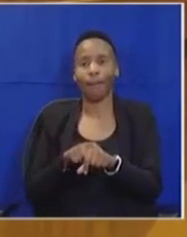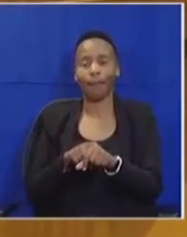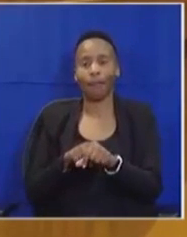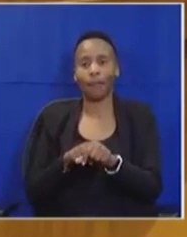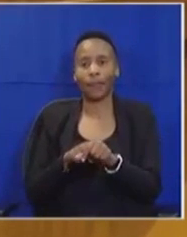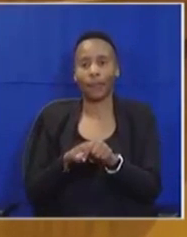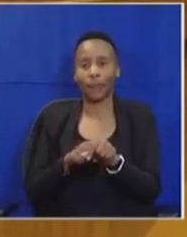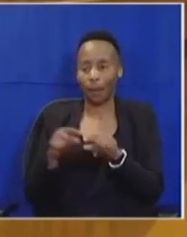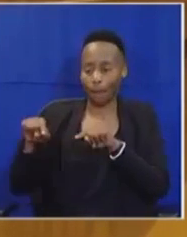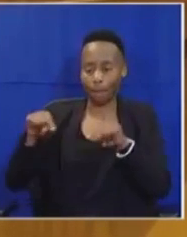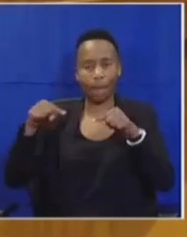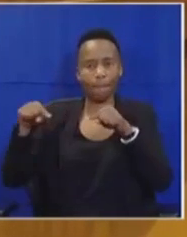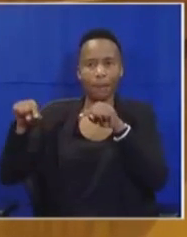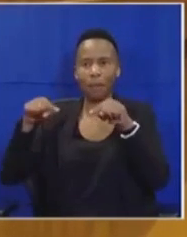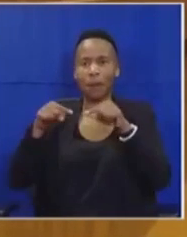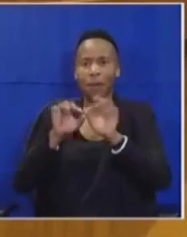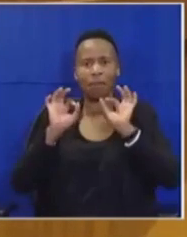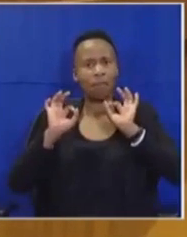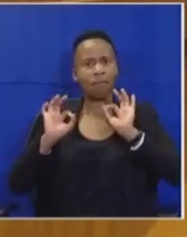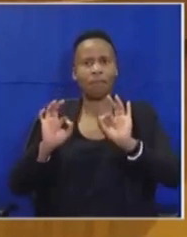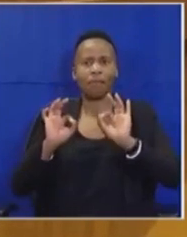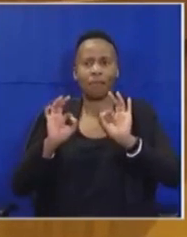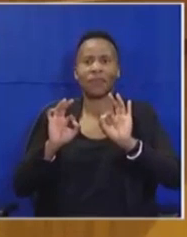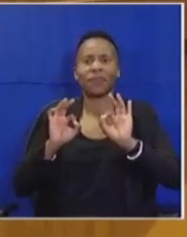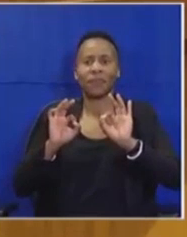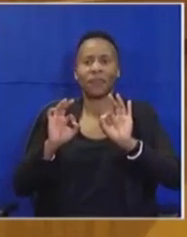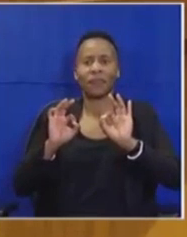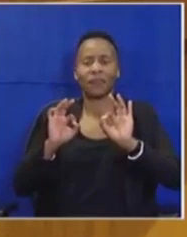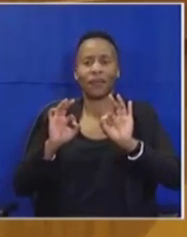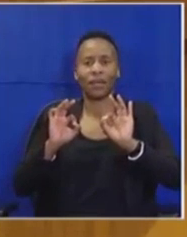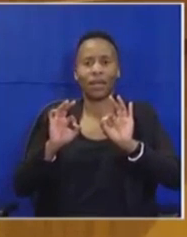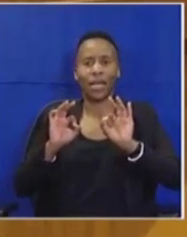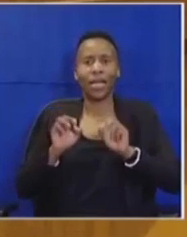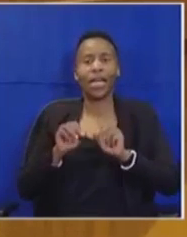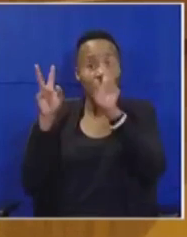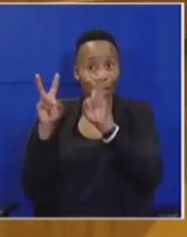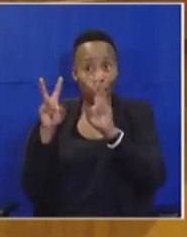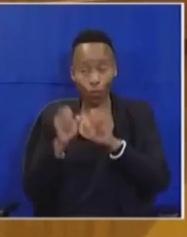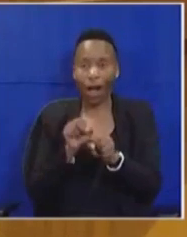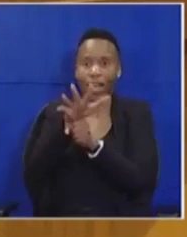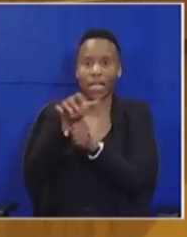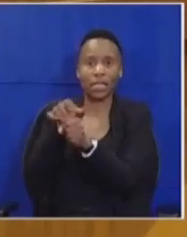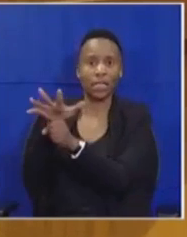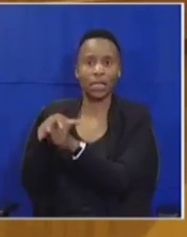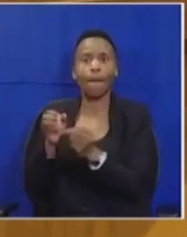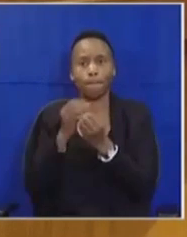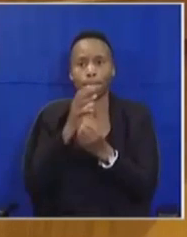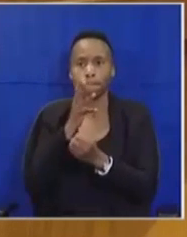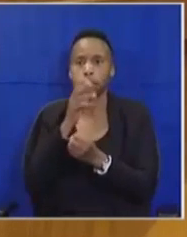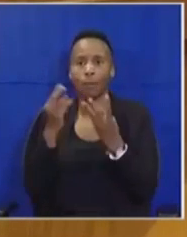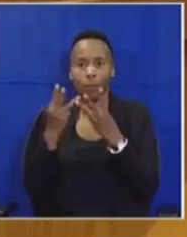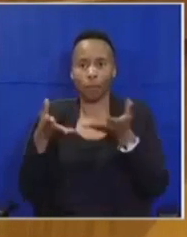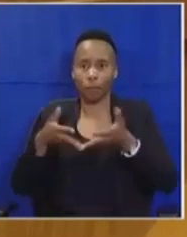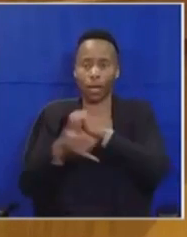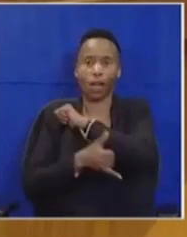in a meaningful debate on an issue that affects many people in our country. The question of